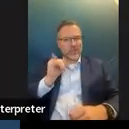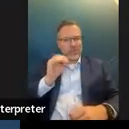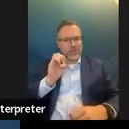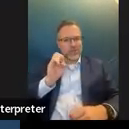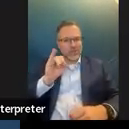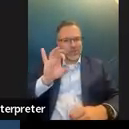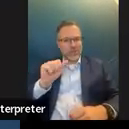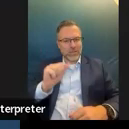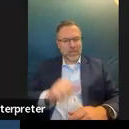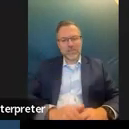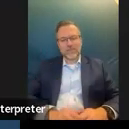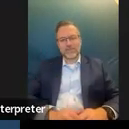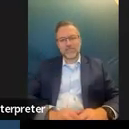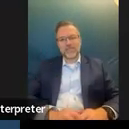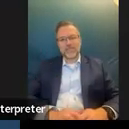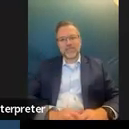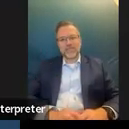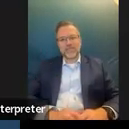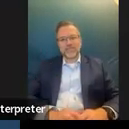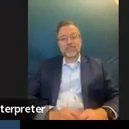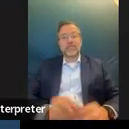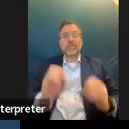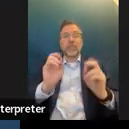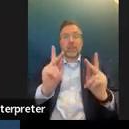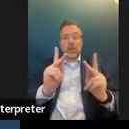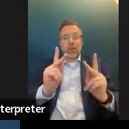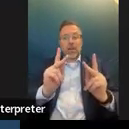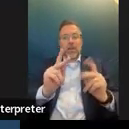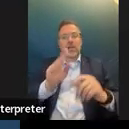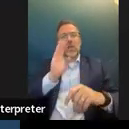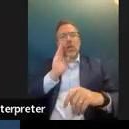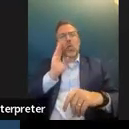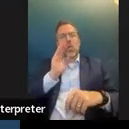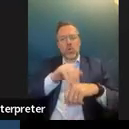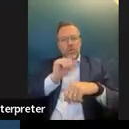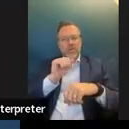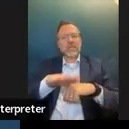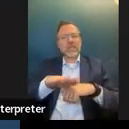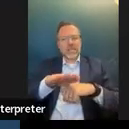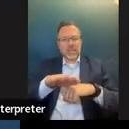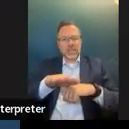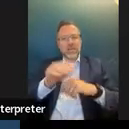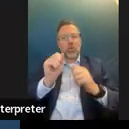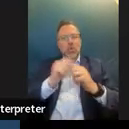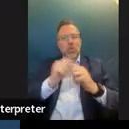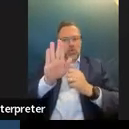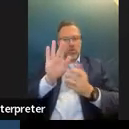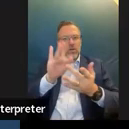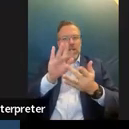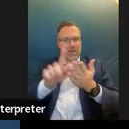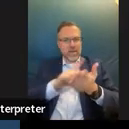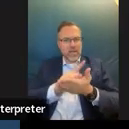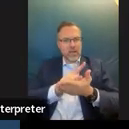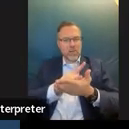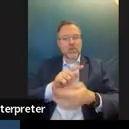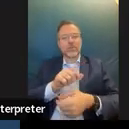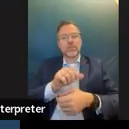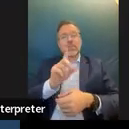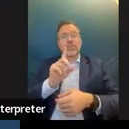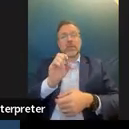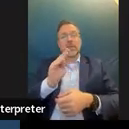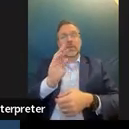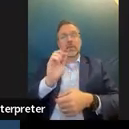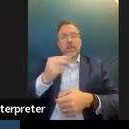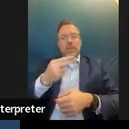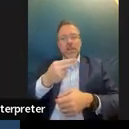Thank you. Awesome. That will come to you, Roberta, with your contact hour. Thank you. Deborah says, yes, I think it